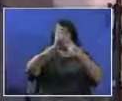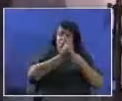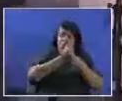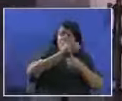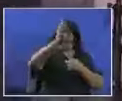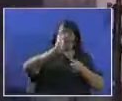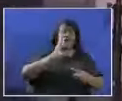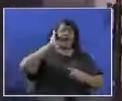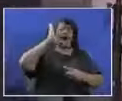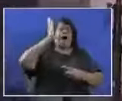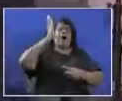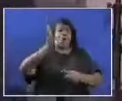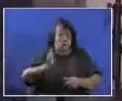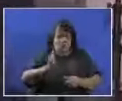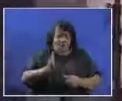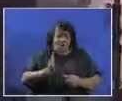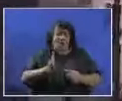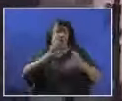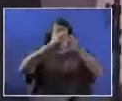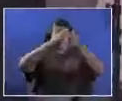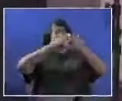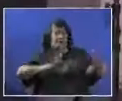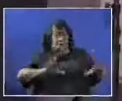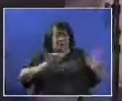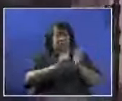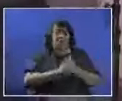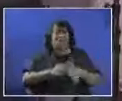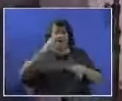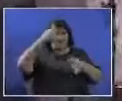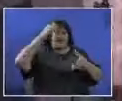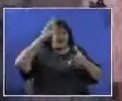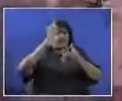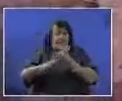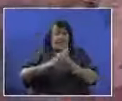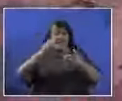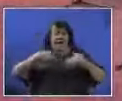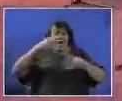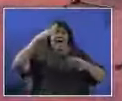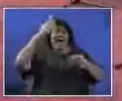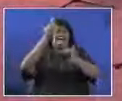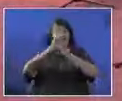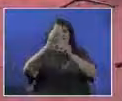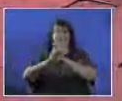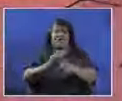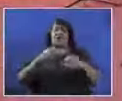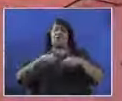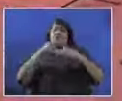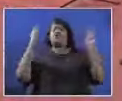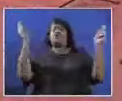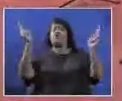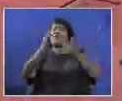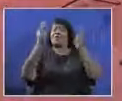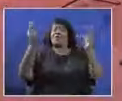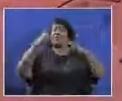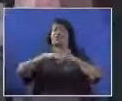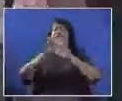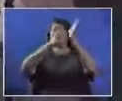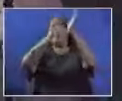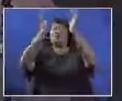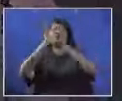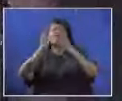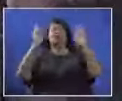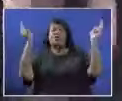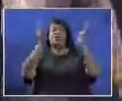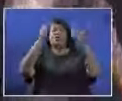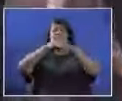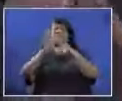He's about to excel you. You have victory in Jesus. Victory in Jesus. Victory in Jesus. Victory